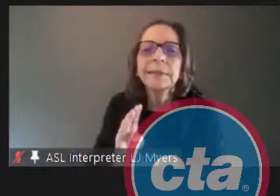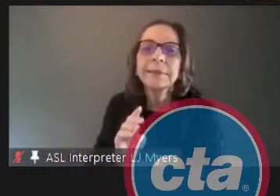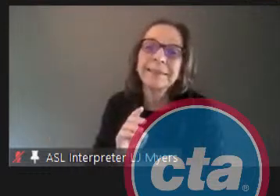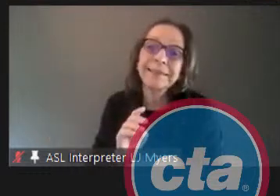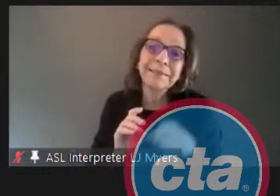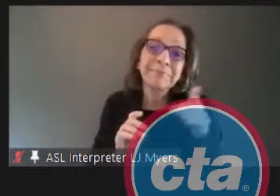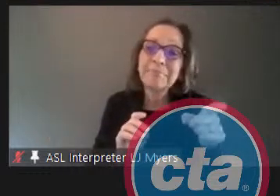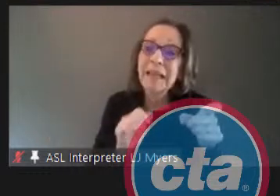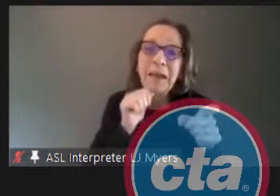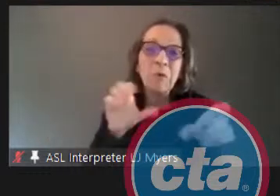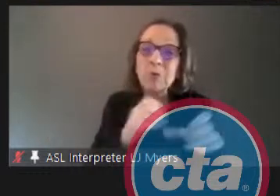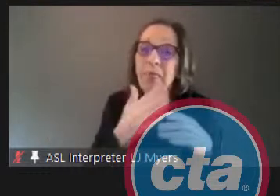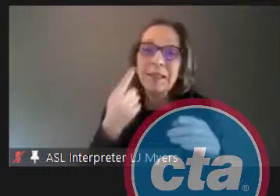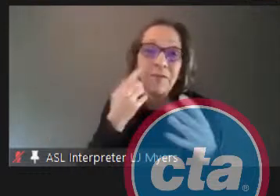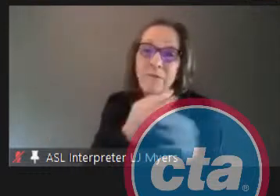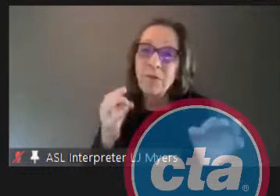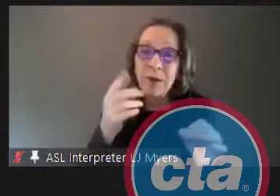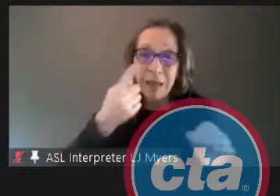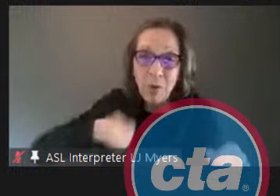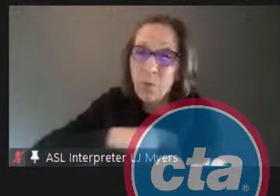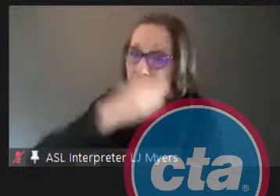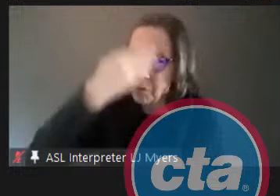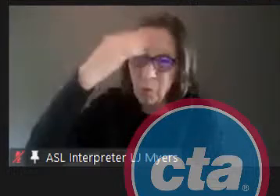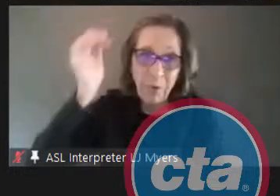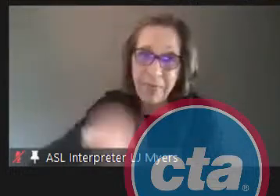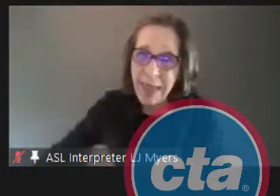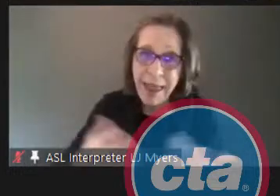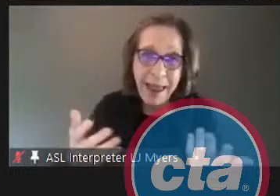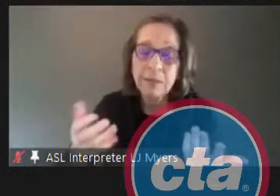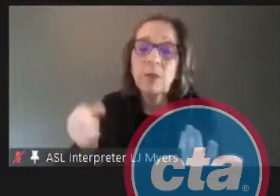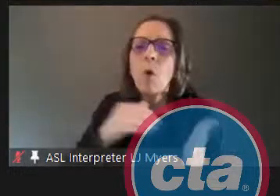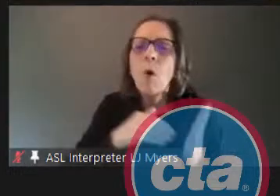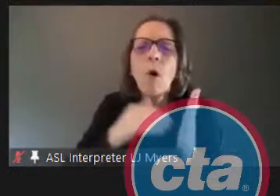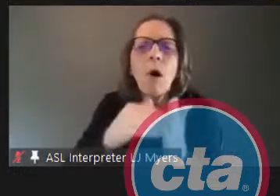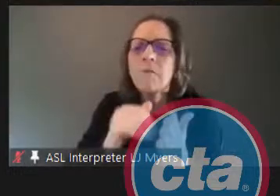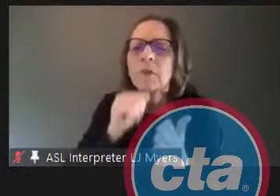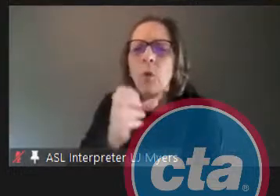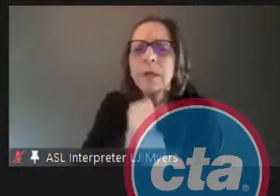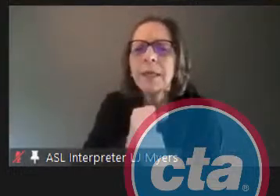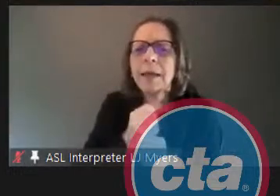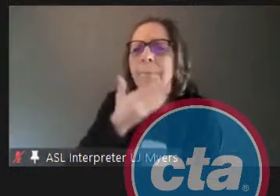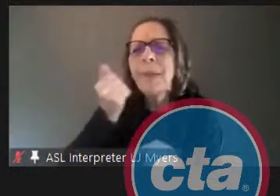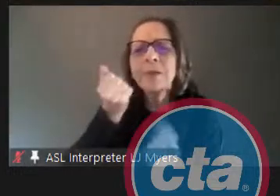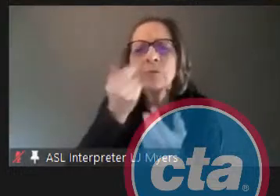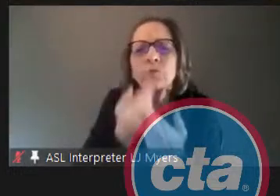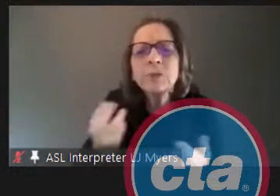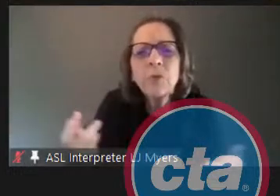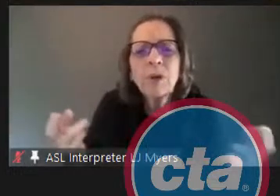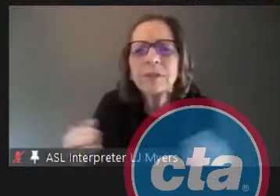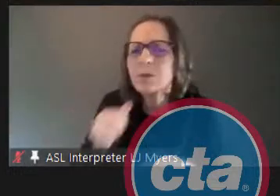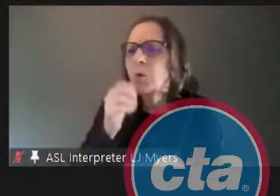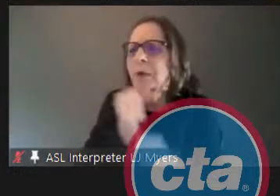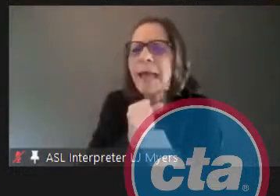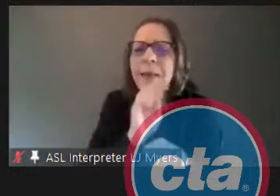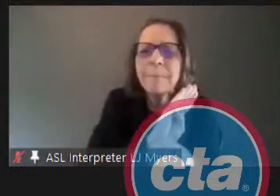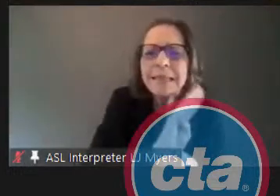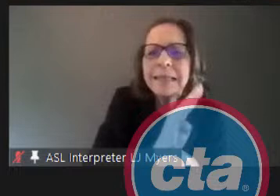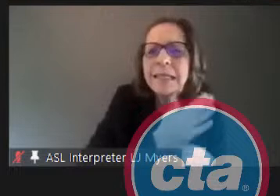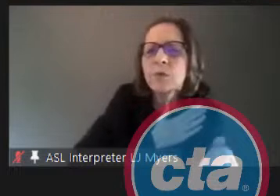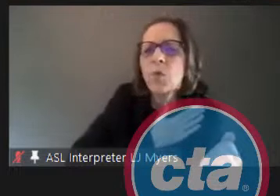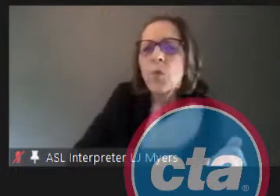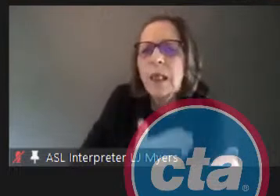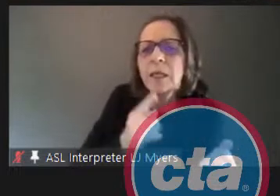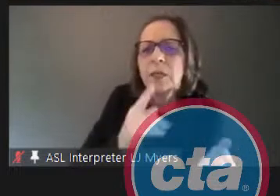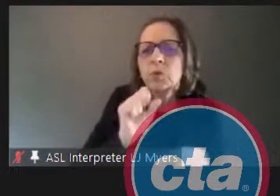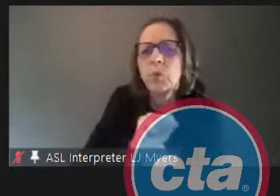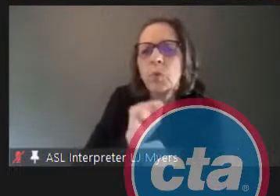of doing things for free. We know this. And so you oftentimes don't get the highest resources. You don't get companies that are always willing